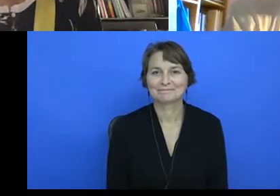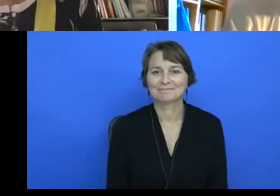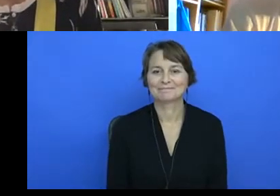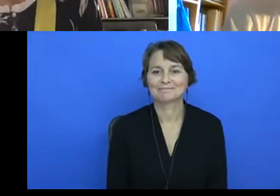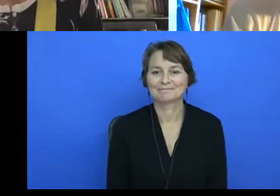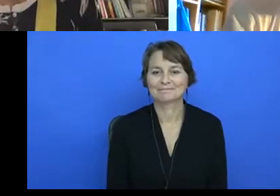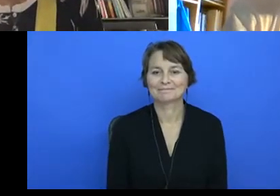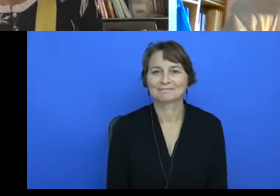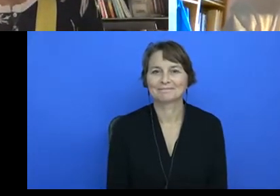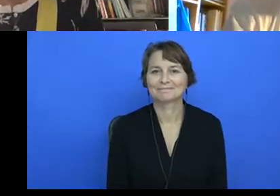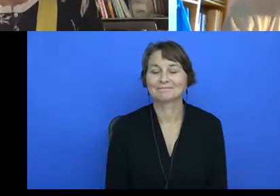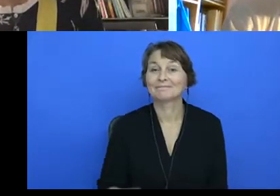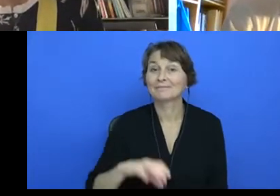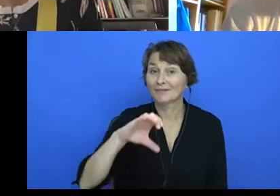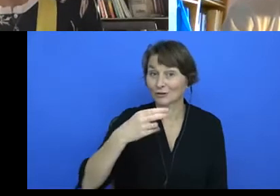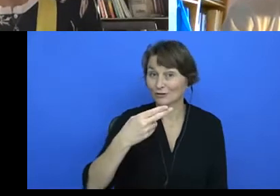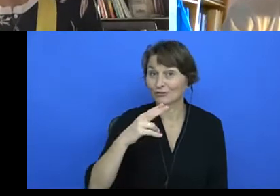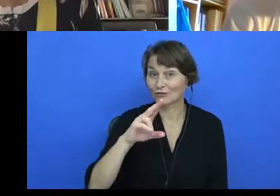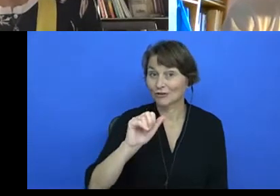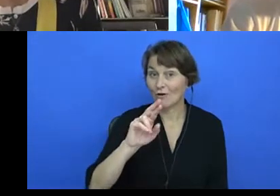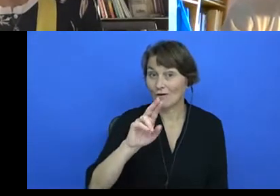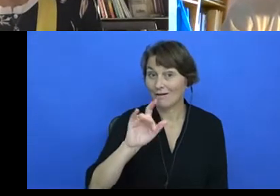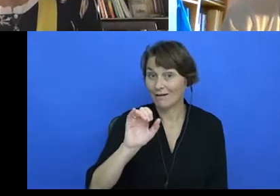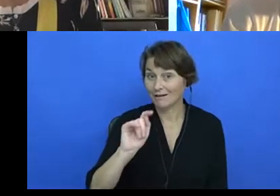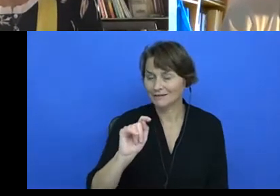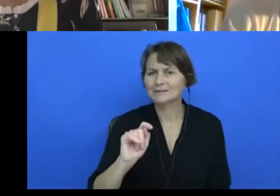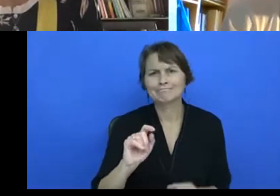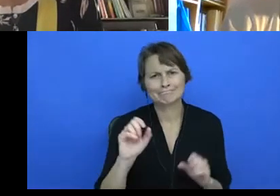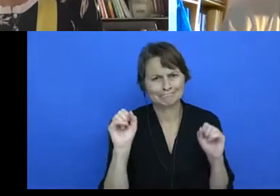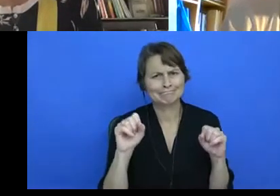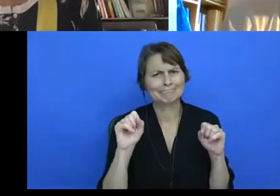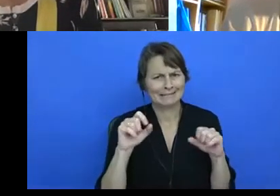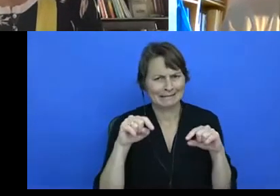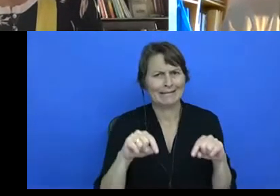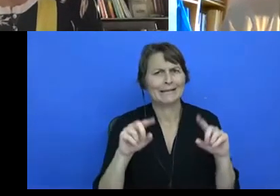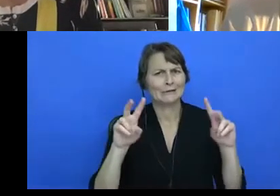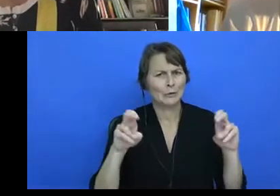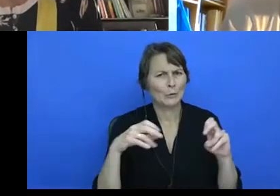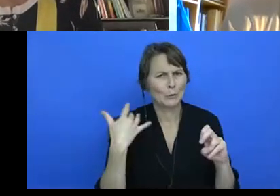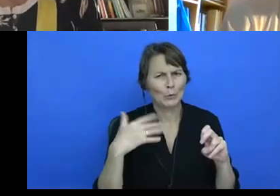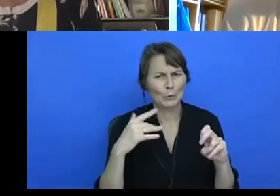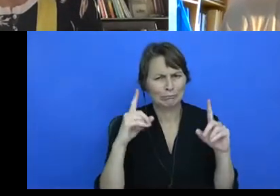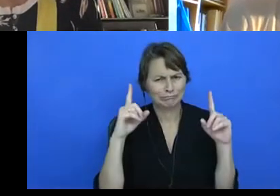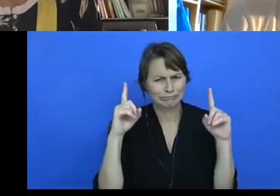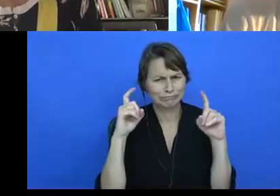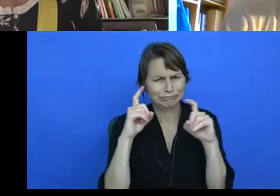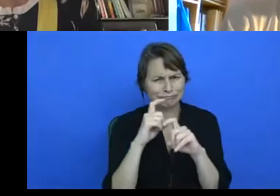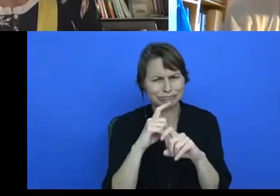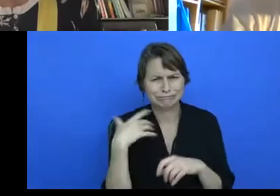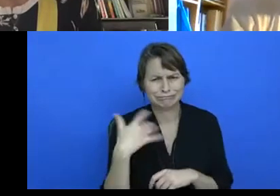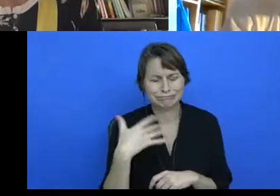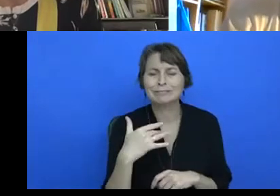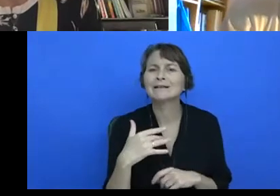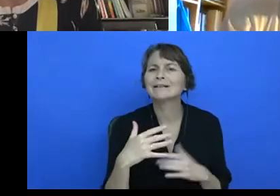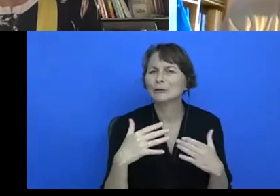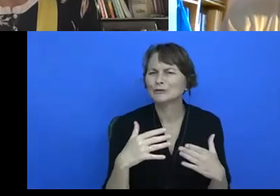Yeah, I mean, I think this is a really difficult area to address, because what you're trying to replicate a lot of the time are those